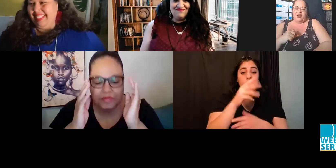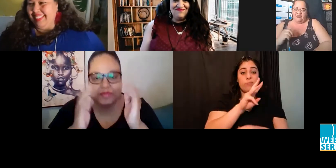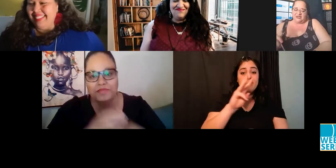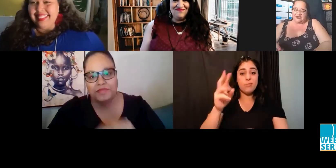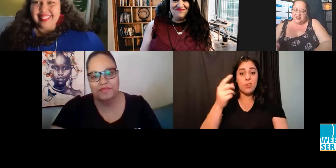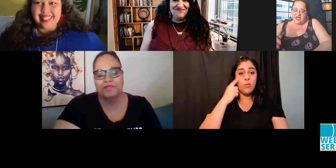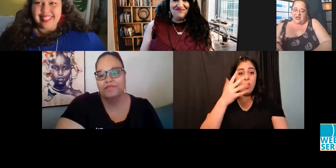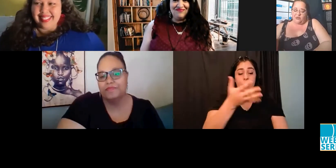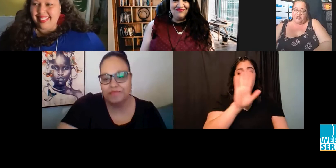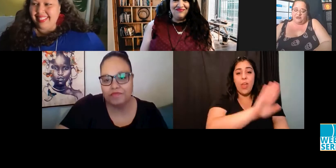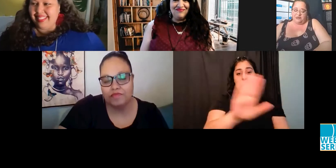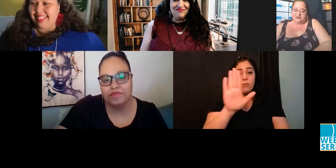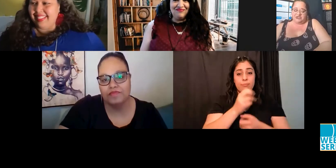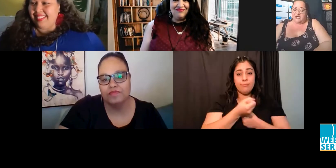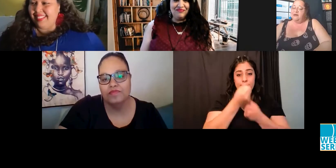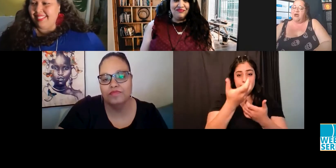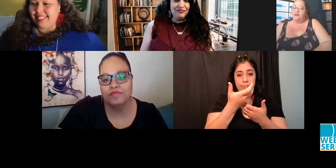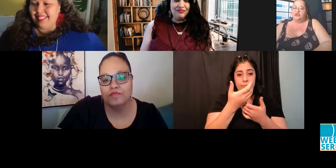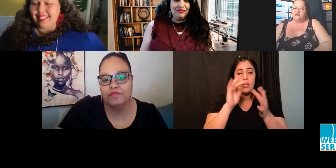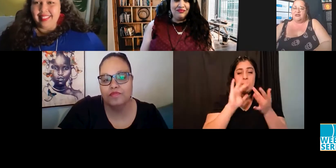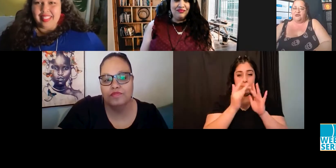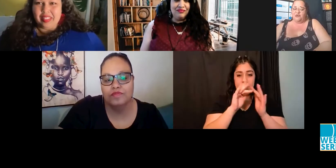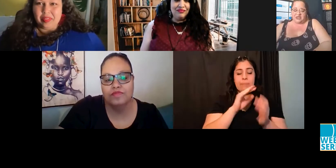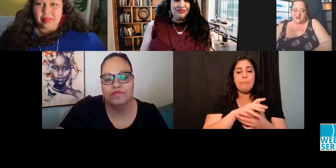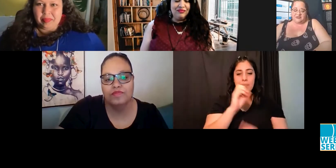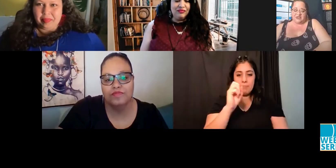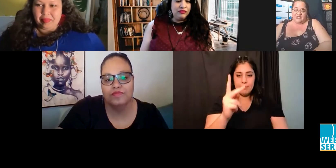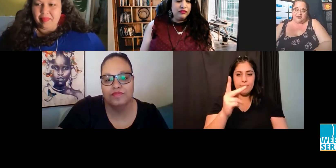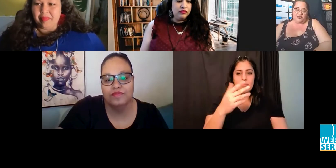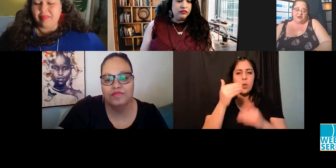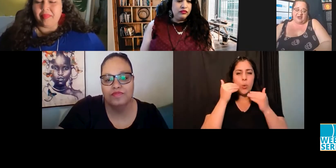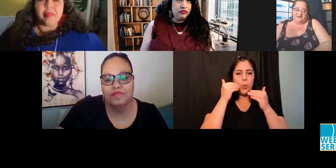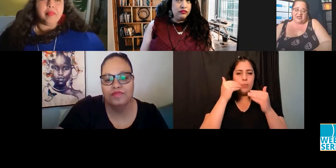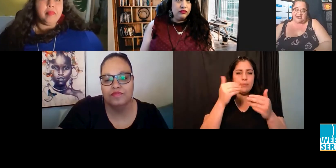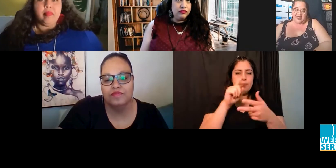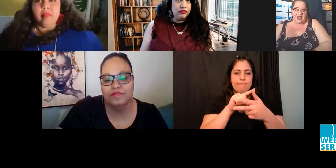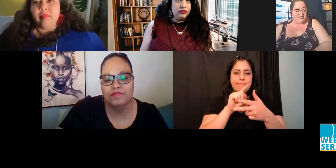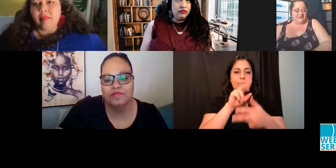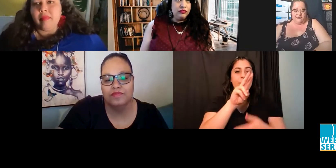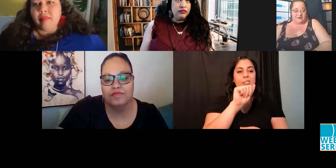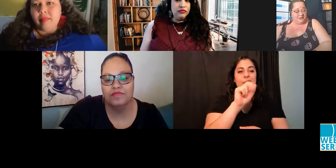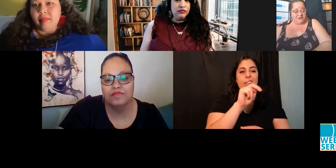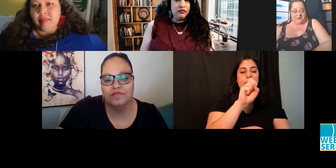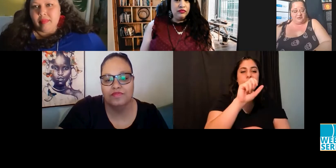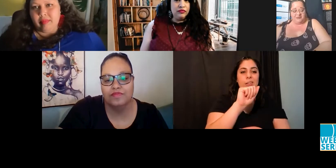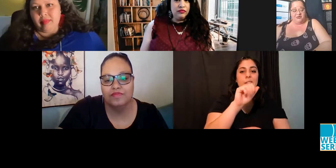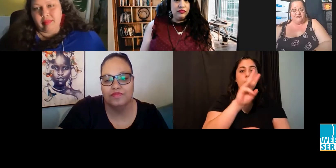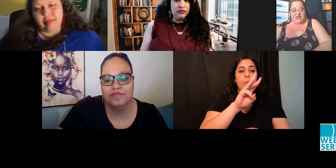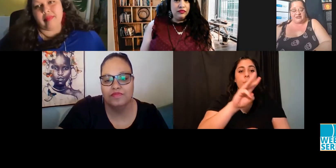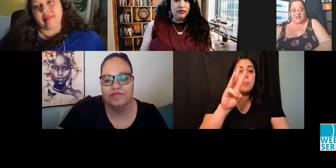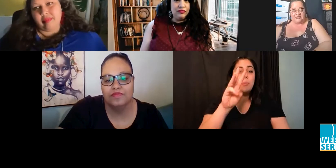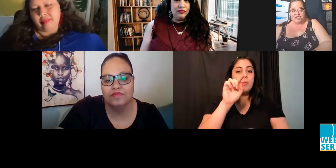their biographies, and I want you to be able to check them out more directly yourselves. So you can find Vanessa at